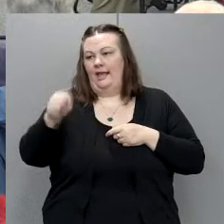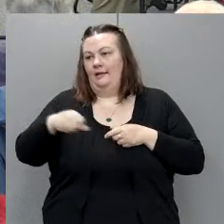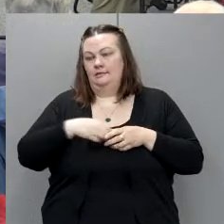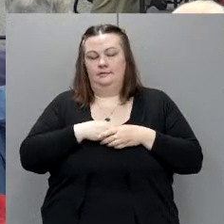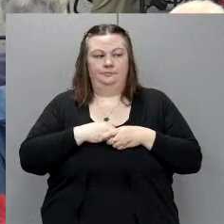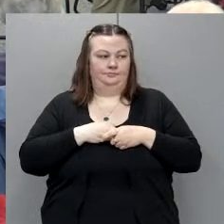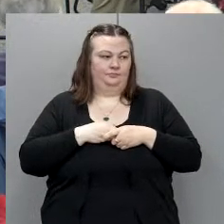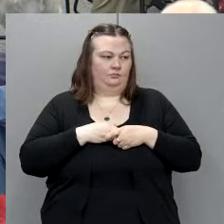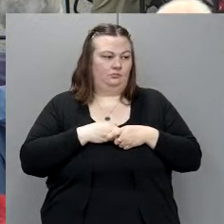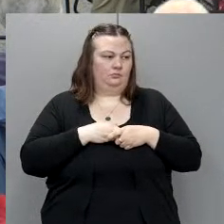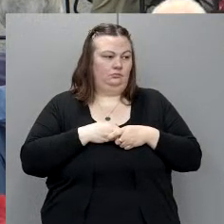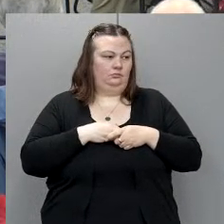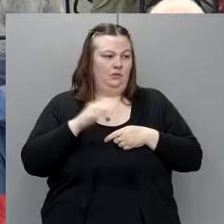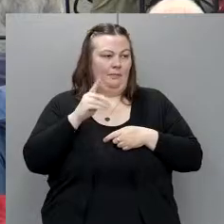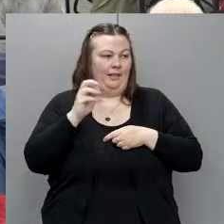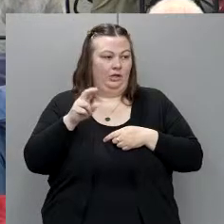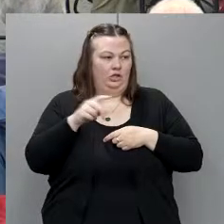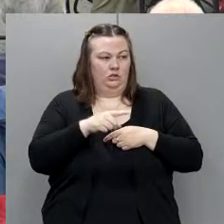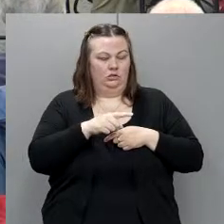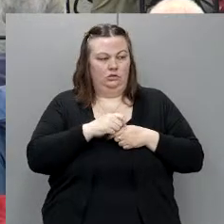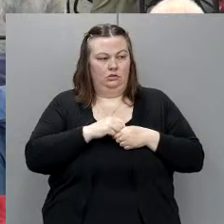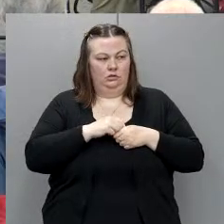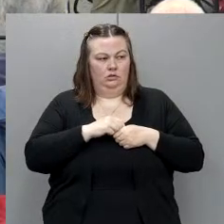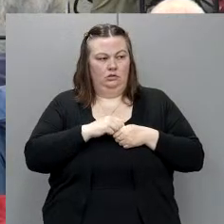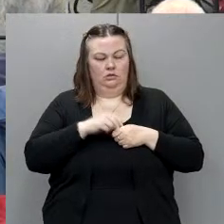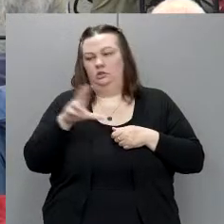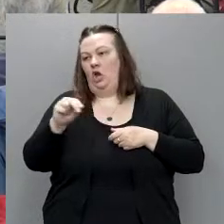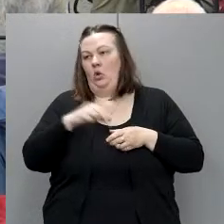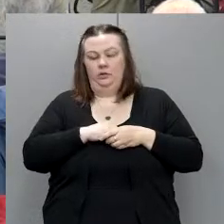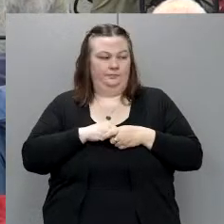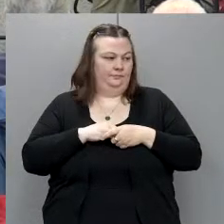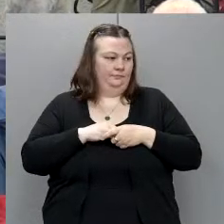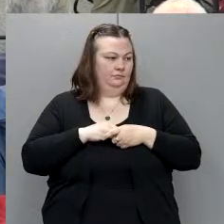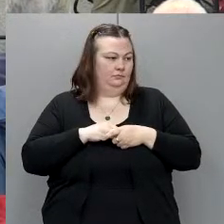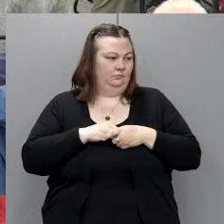Yes. Trustee Miller. No.